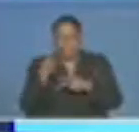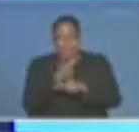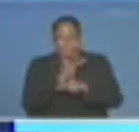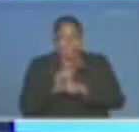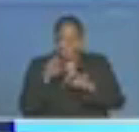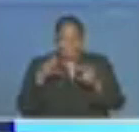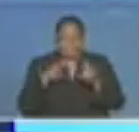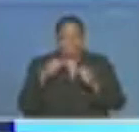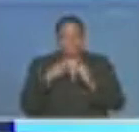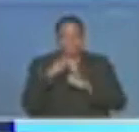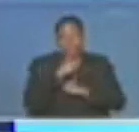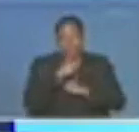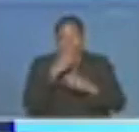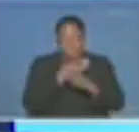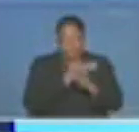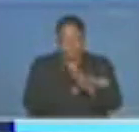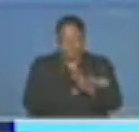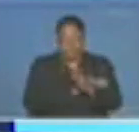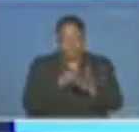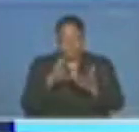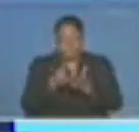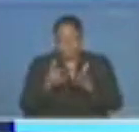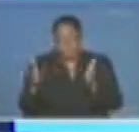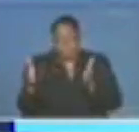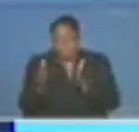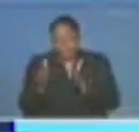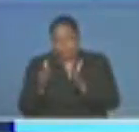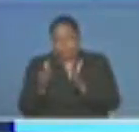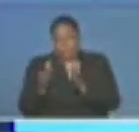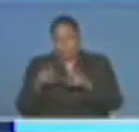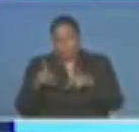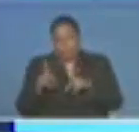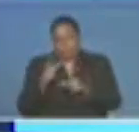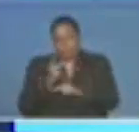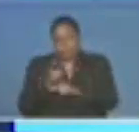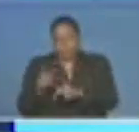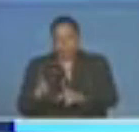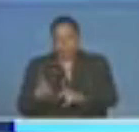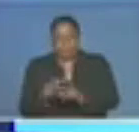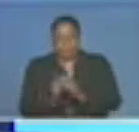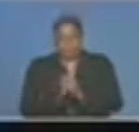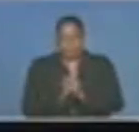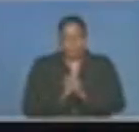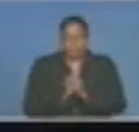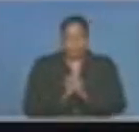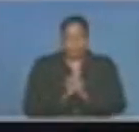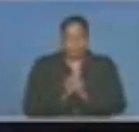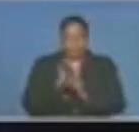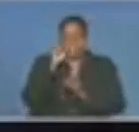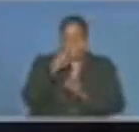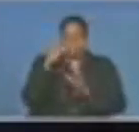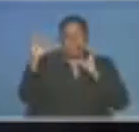infrastructure is not improved, it would only serve as a small step in the right direction. So as we celebrate